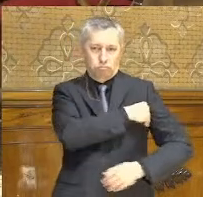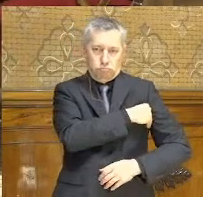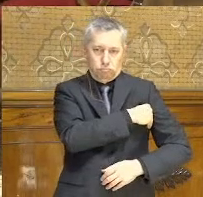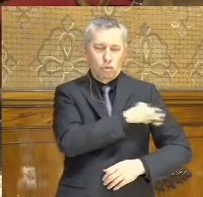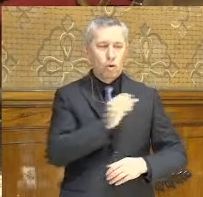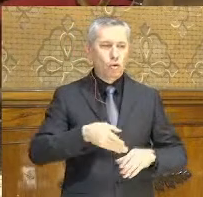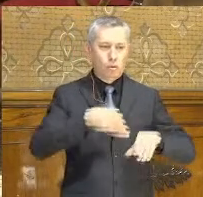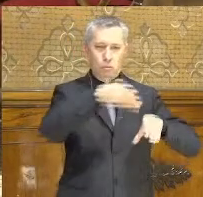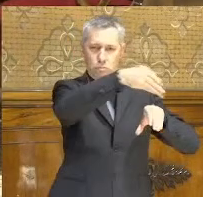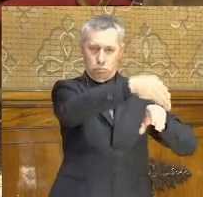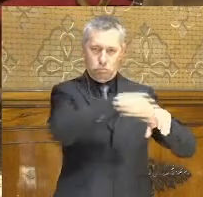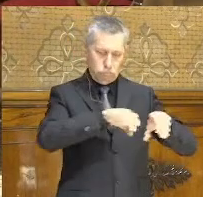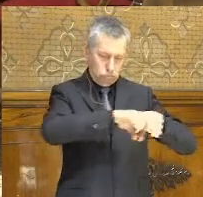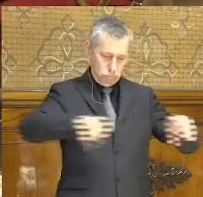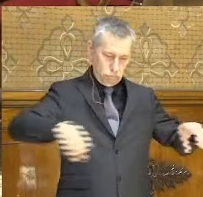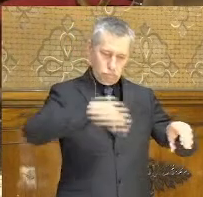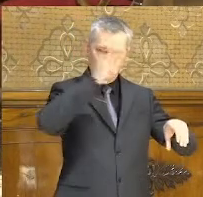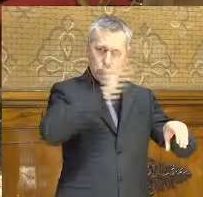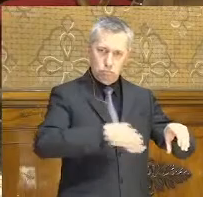for